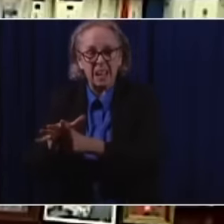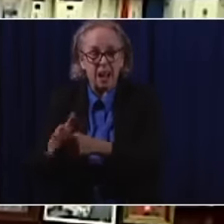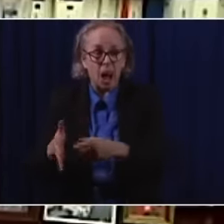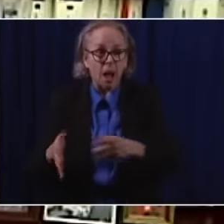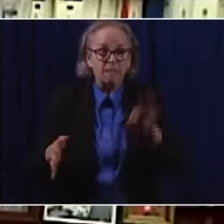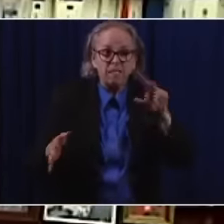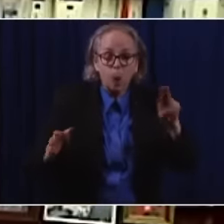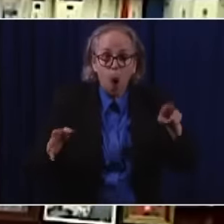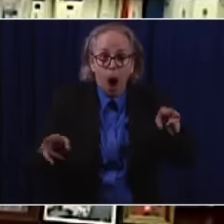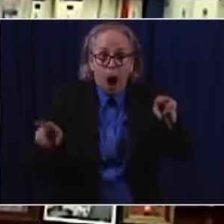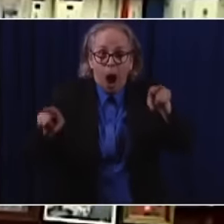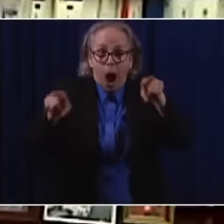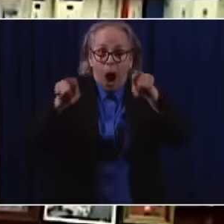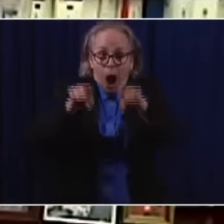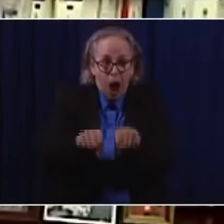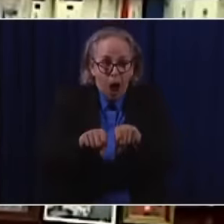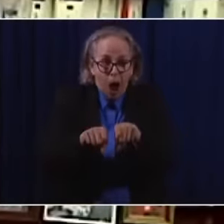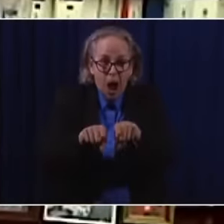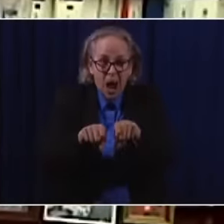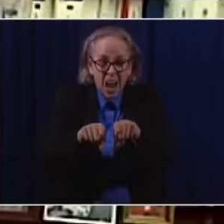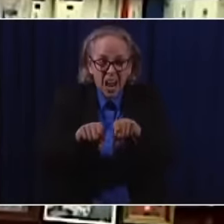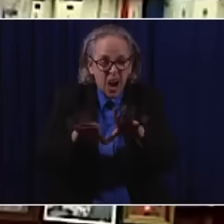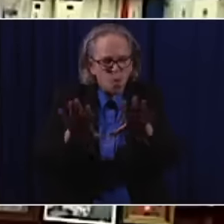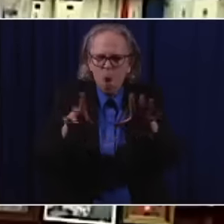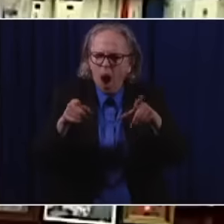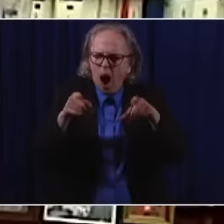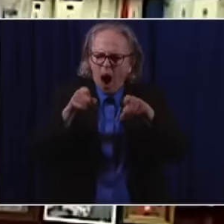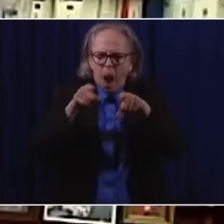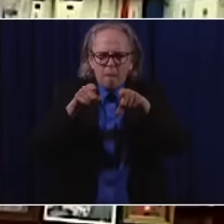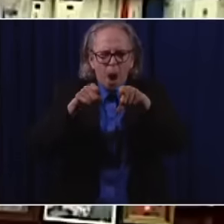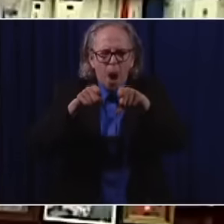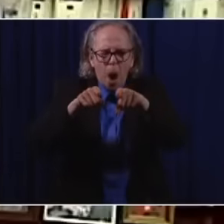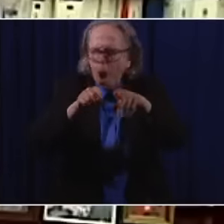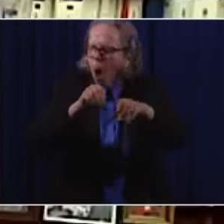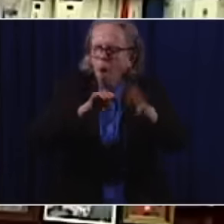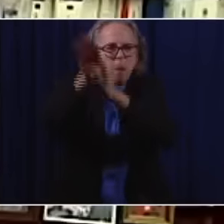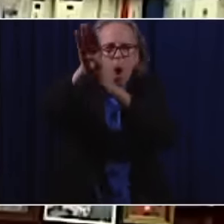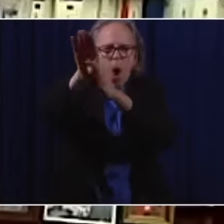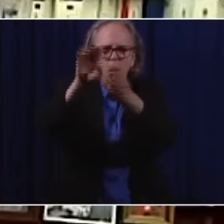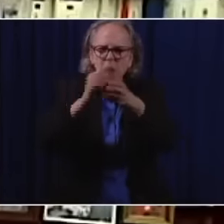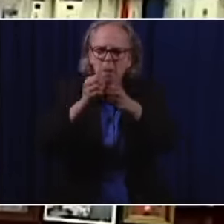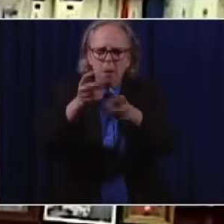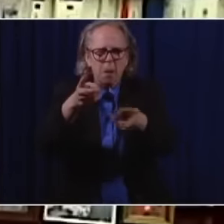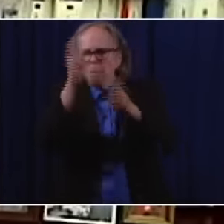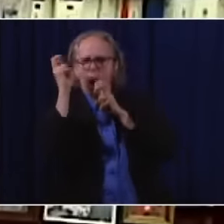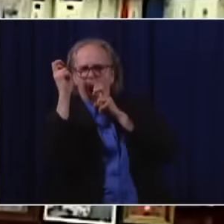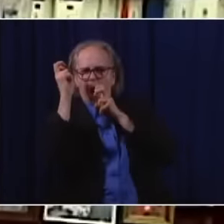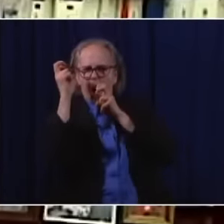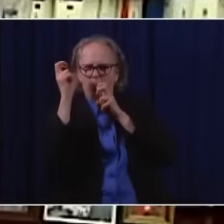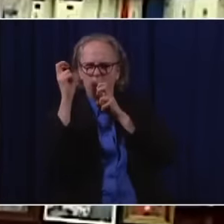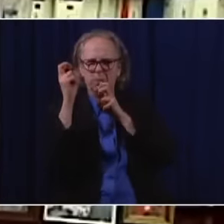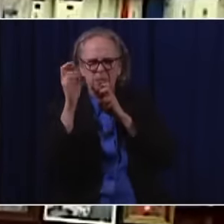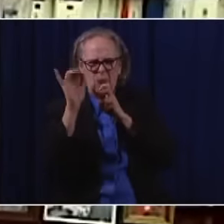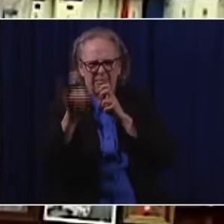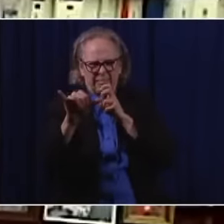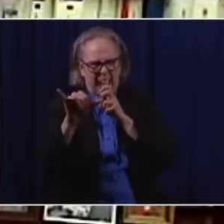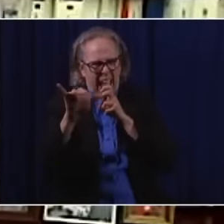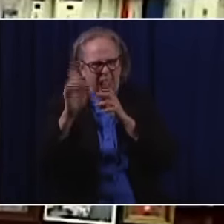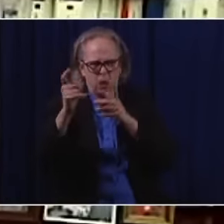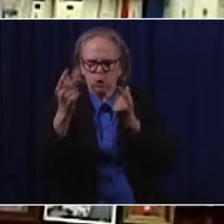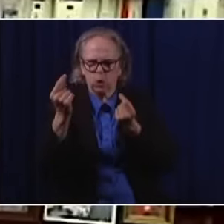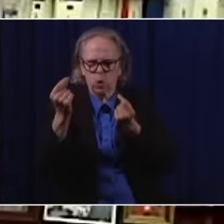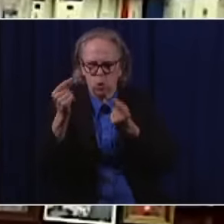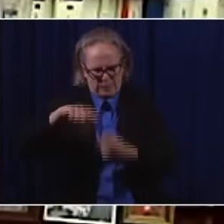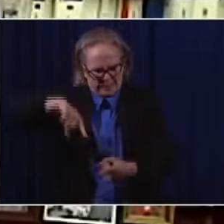issues will collide at some point if we don't see a change in the trajectory of our total cases and our total hospitalizations over the next